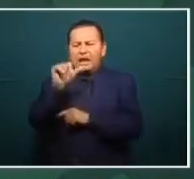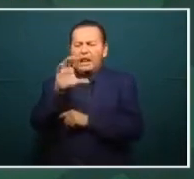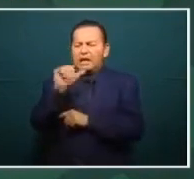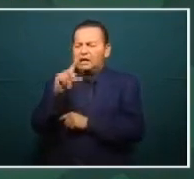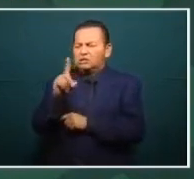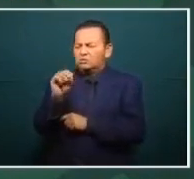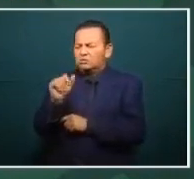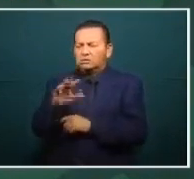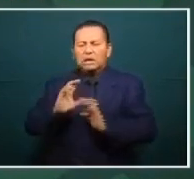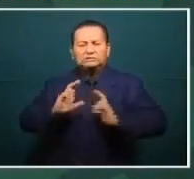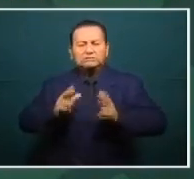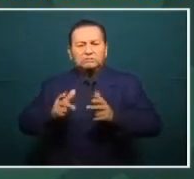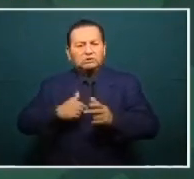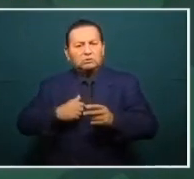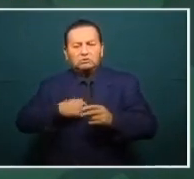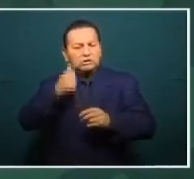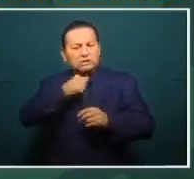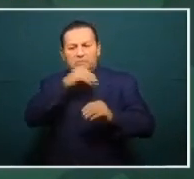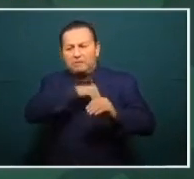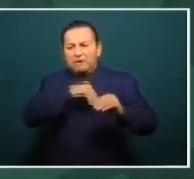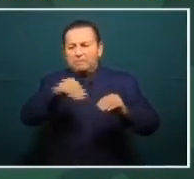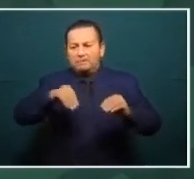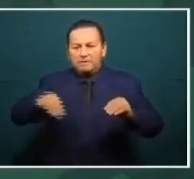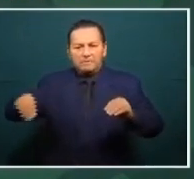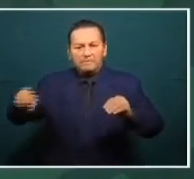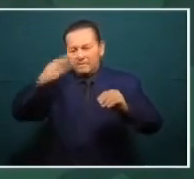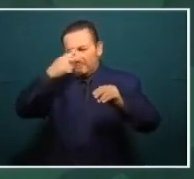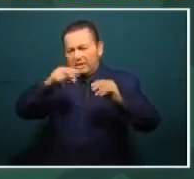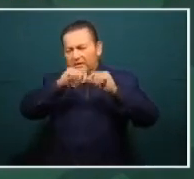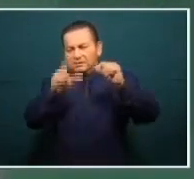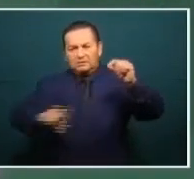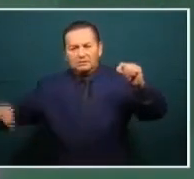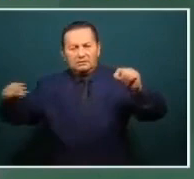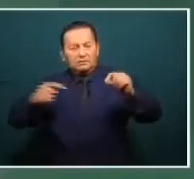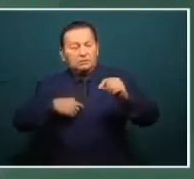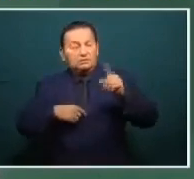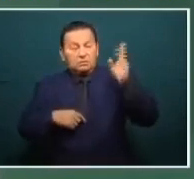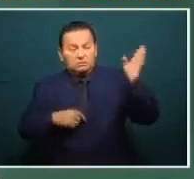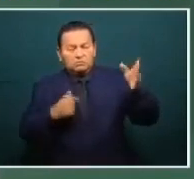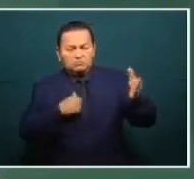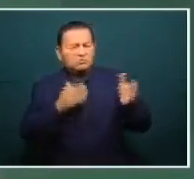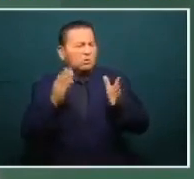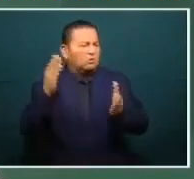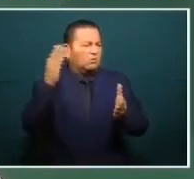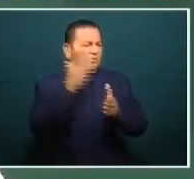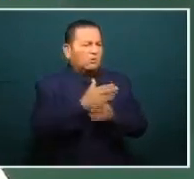And I was at Alacandona, Chiapas. I go through the whole country.